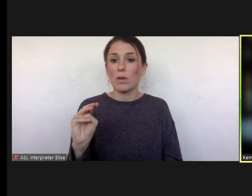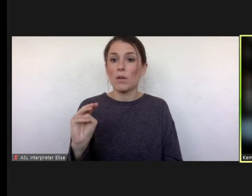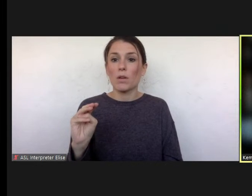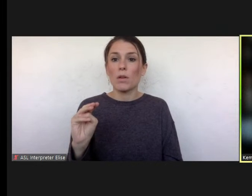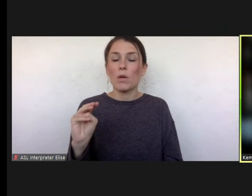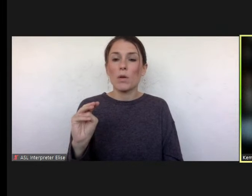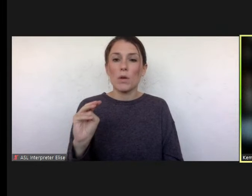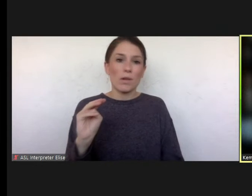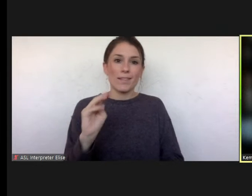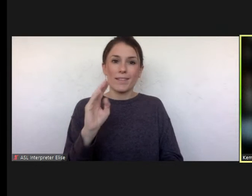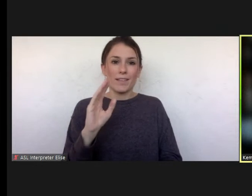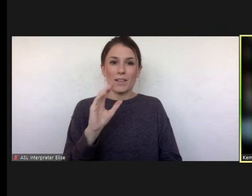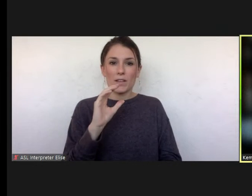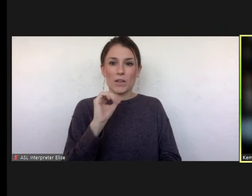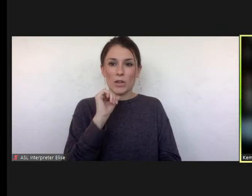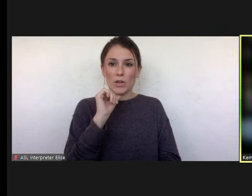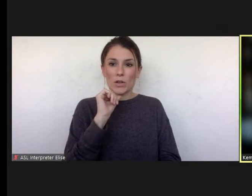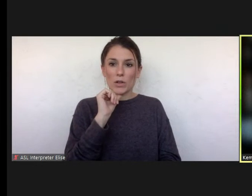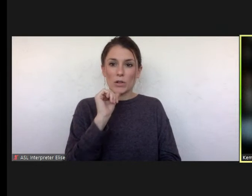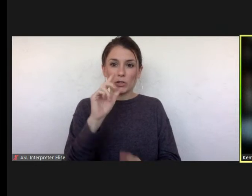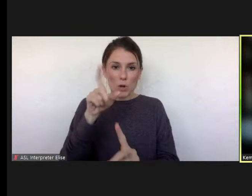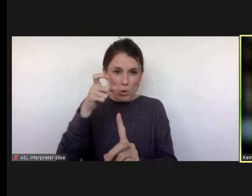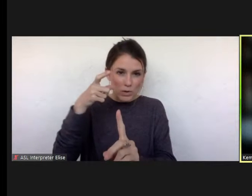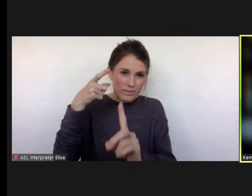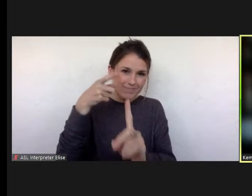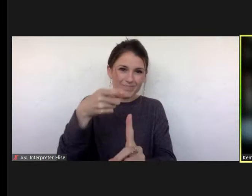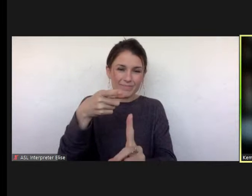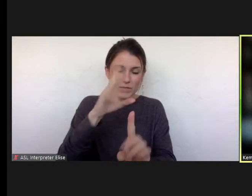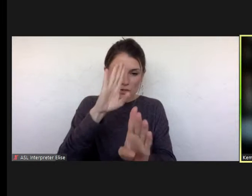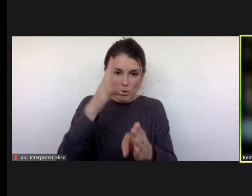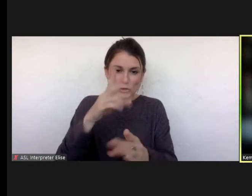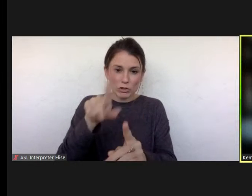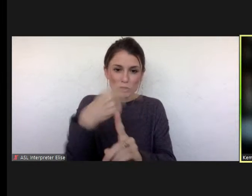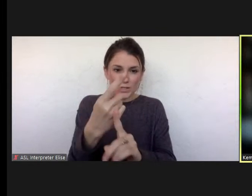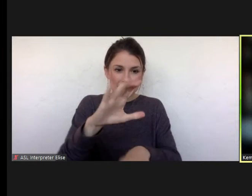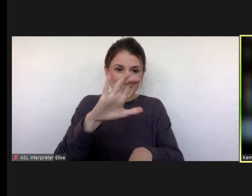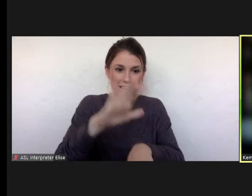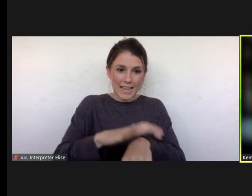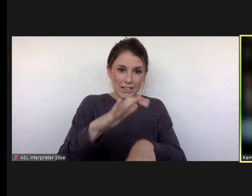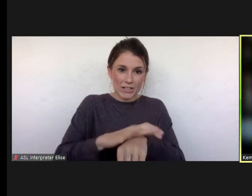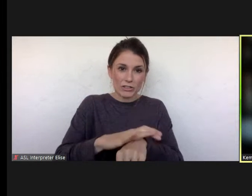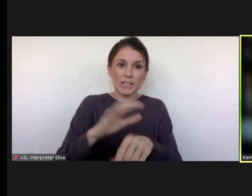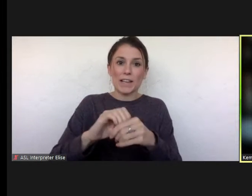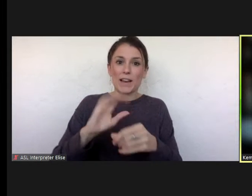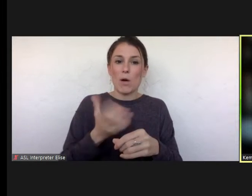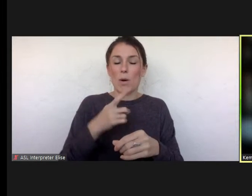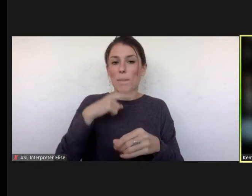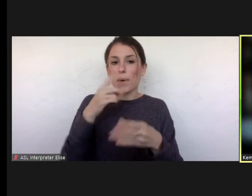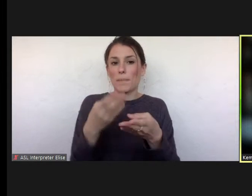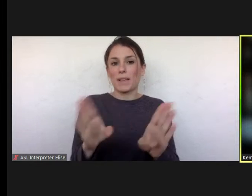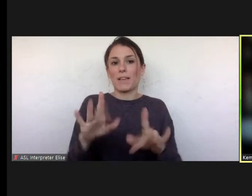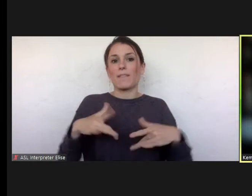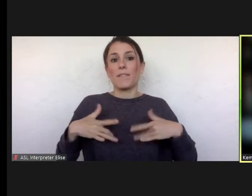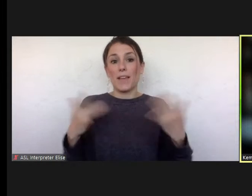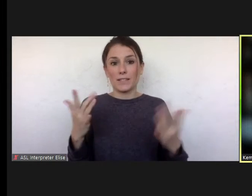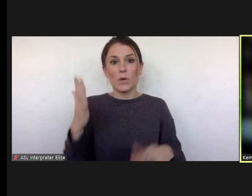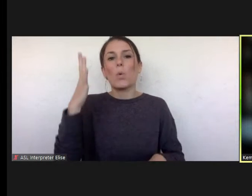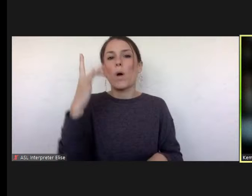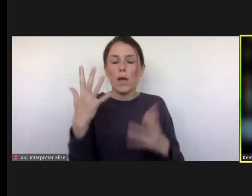public events as a visible act of resistance against colonial practices. We are proud to do